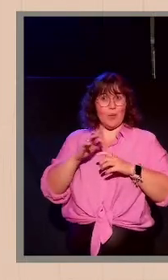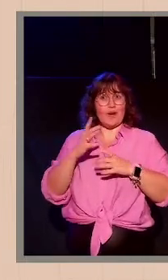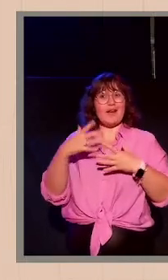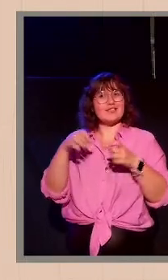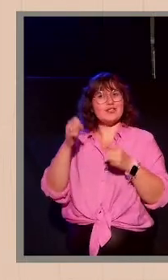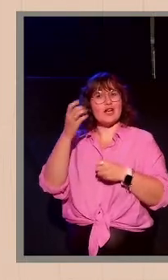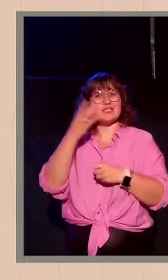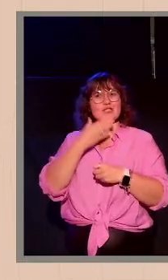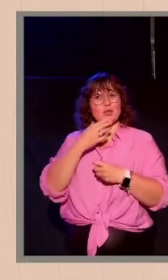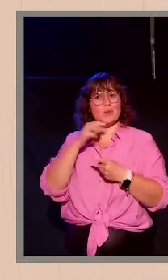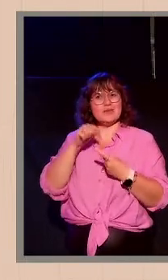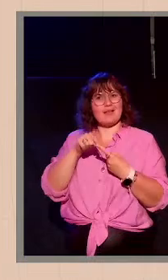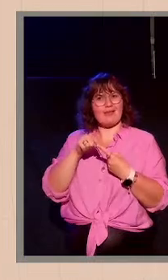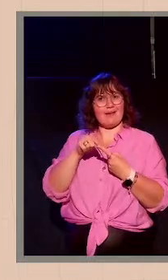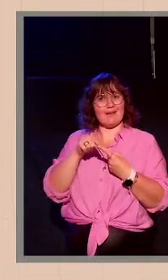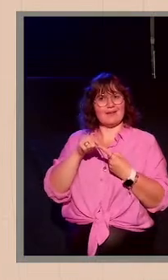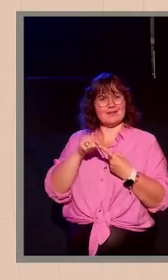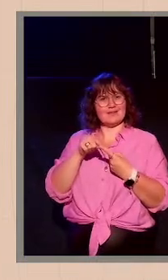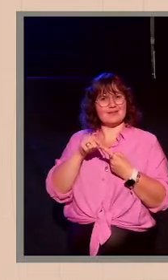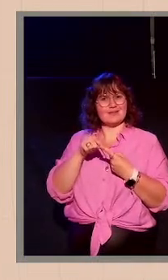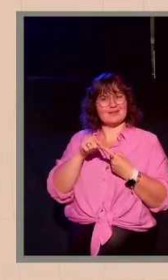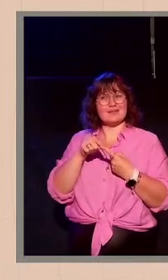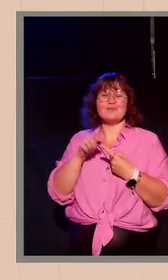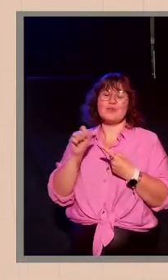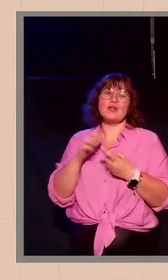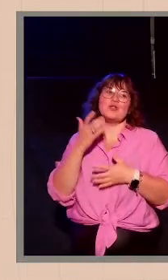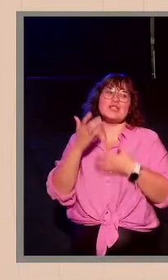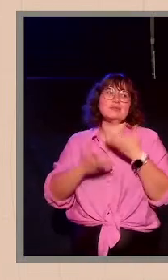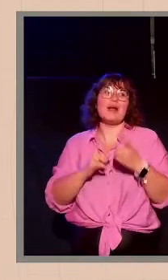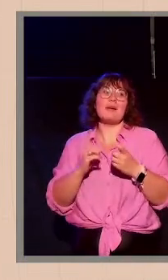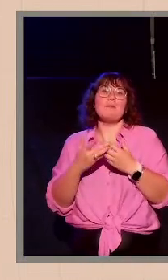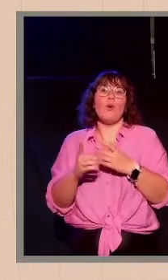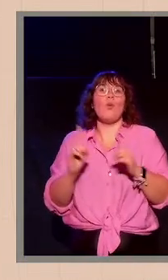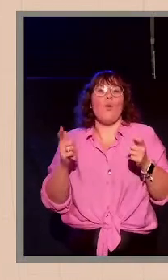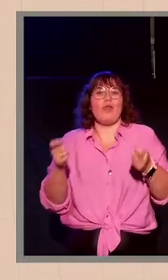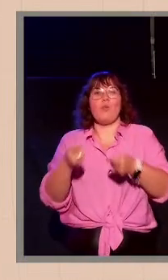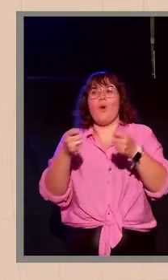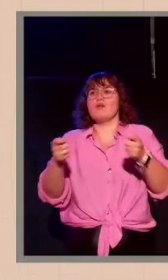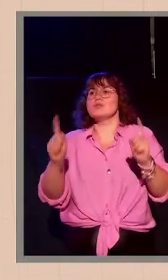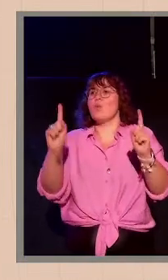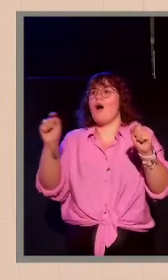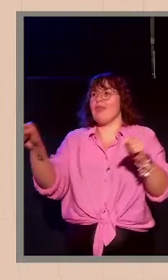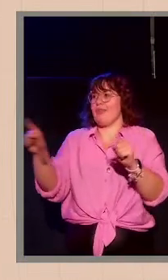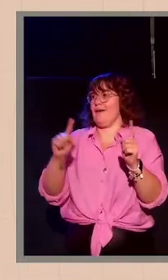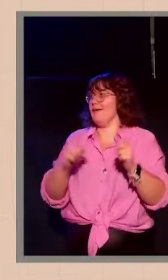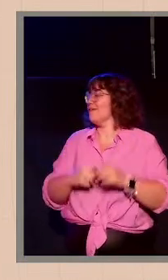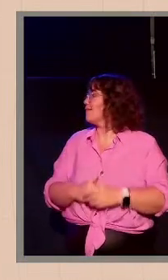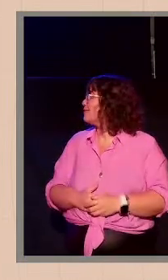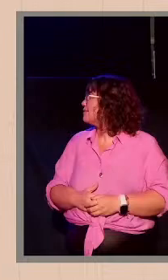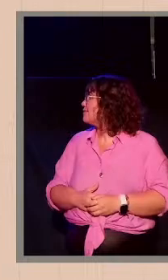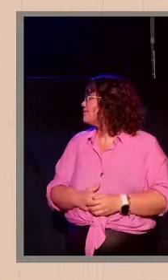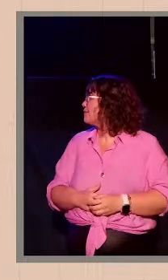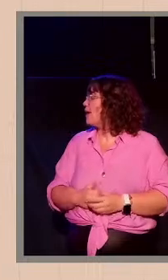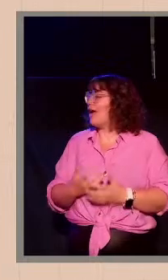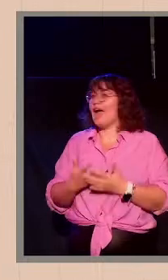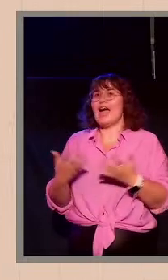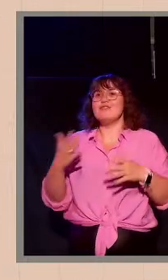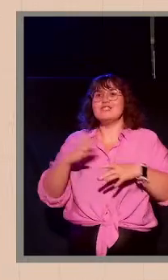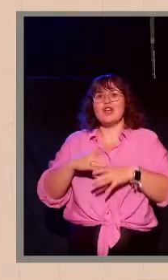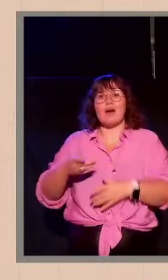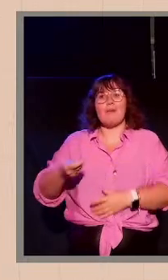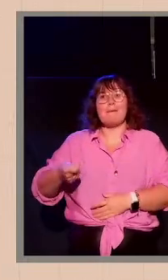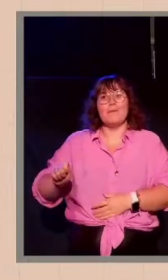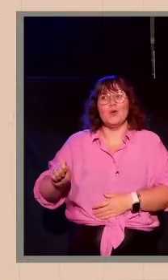it, I should explain a little bit more about what these are, okay? So, and whenever I move it, it's going to trigger something as